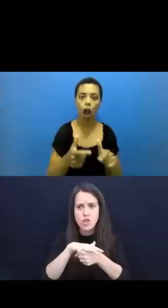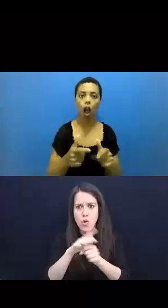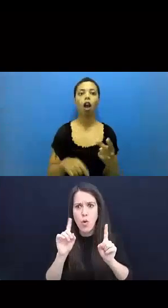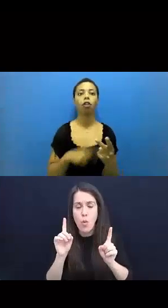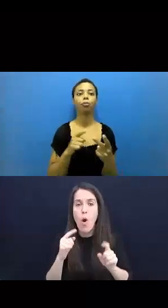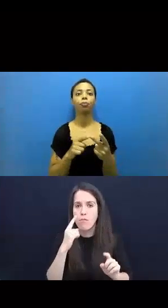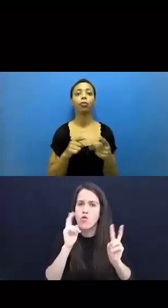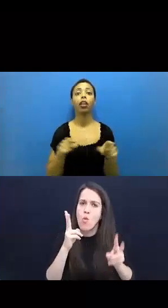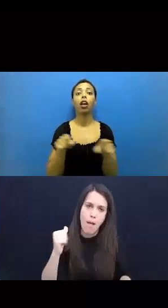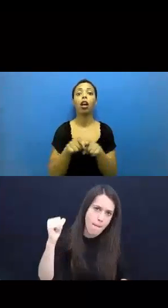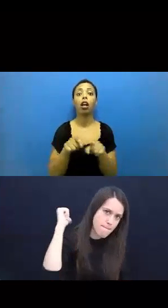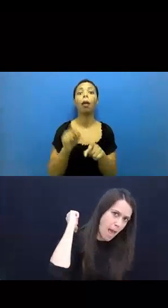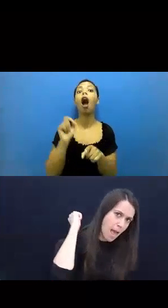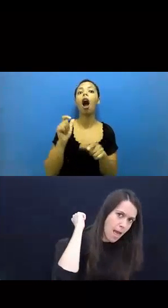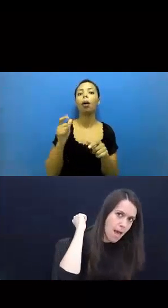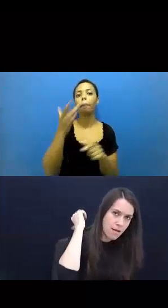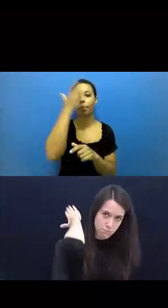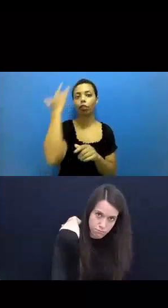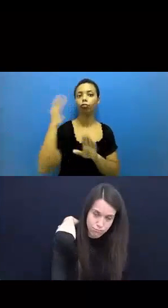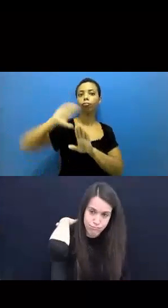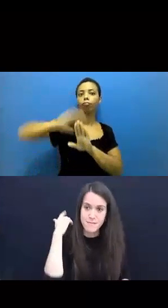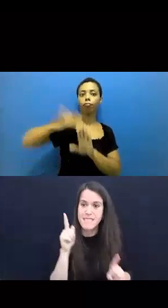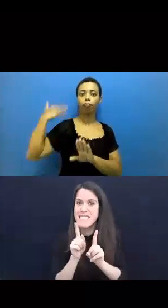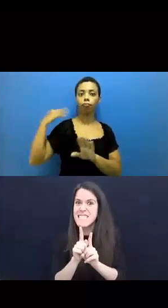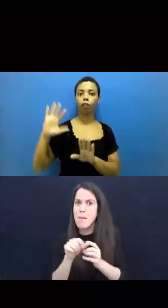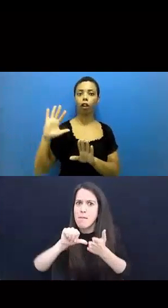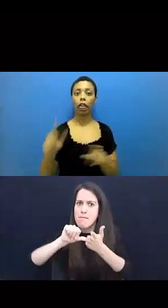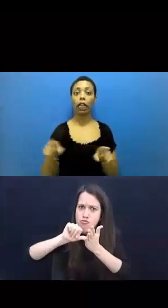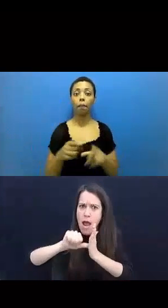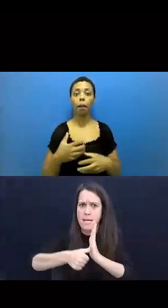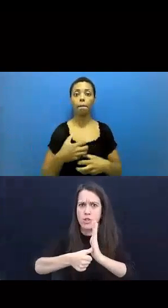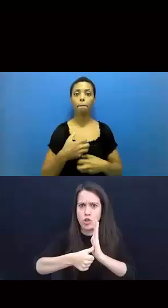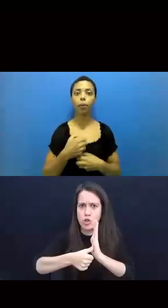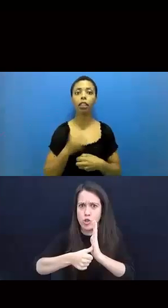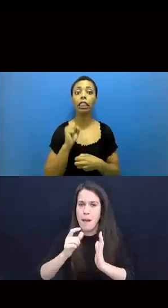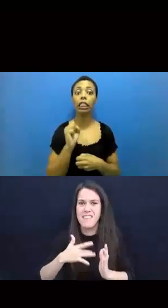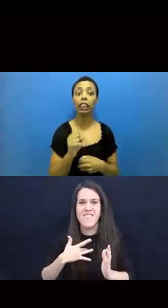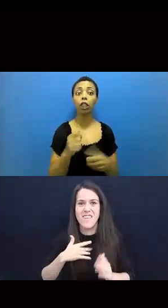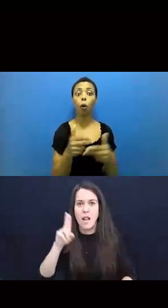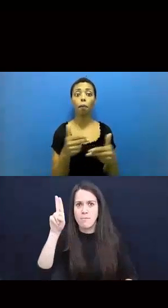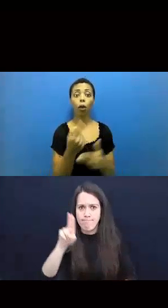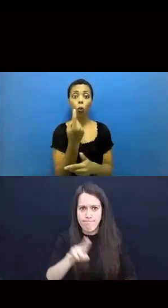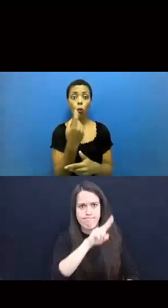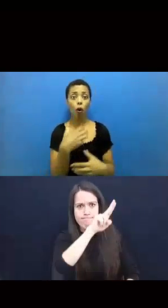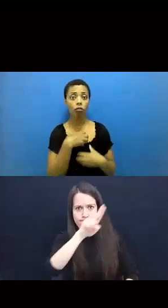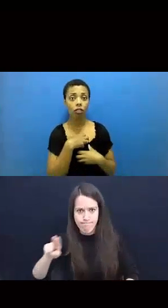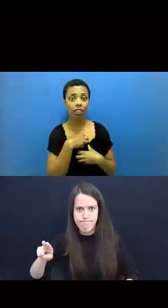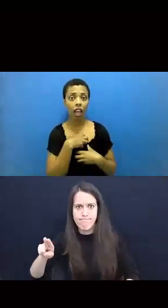made on the back, pressure, so Russ, you need to feel that, so it have to